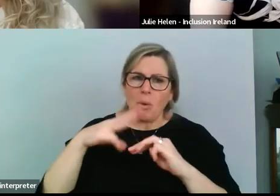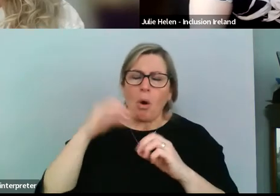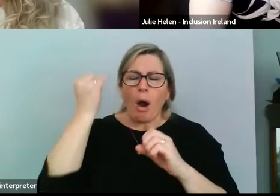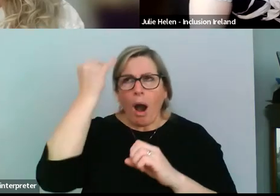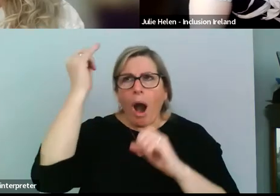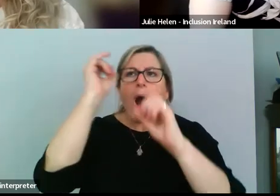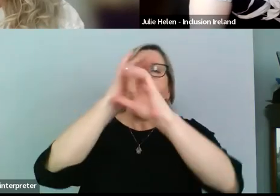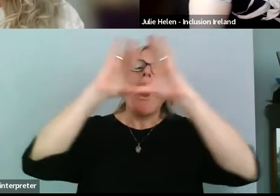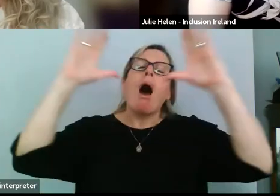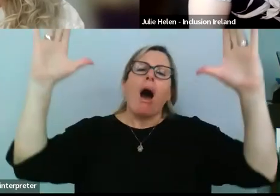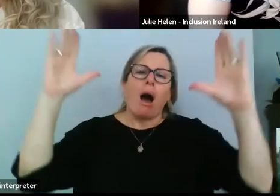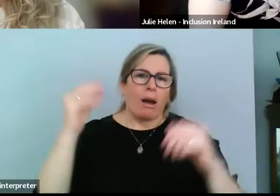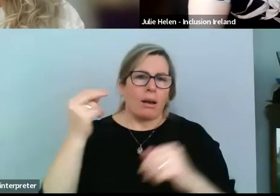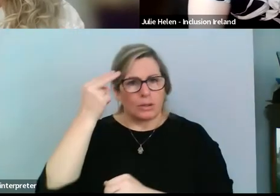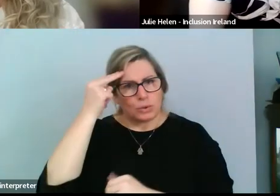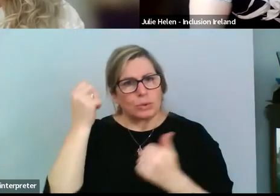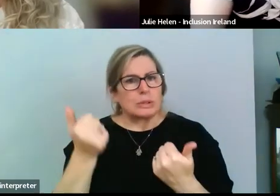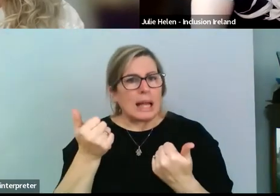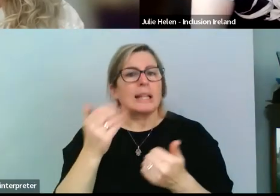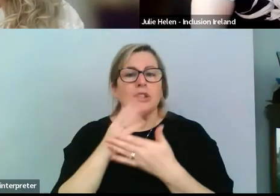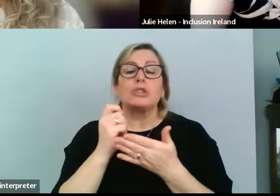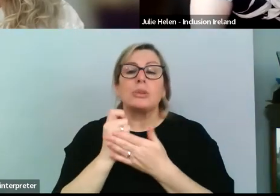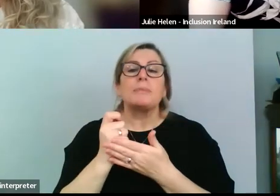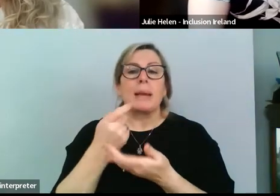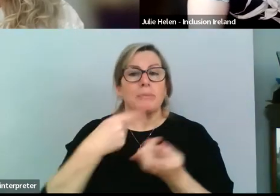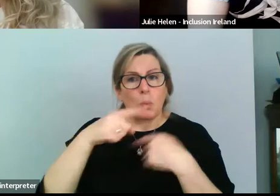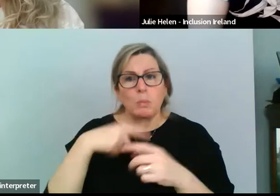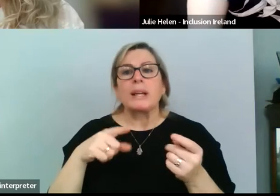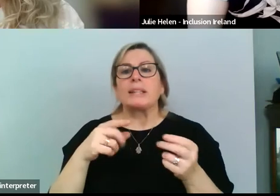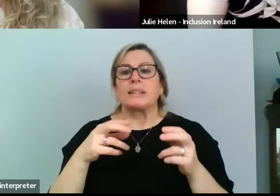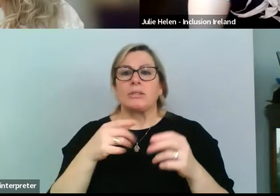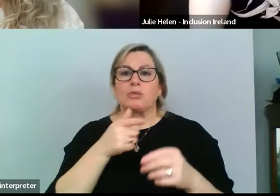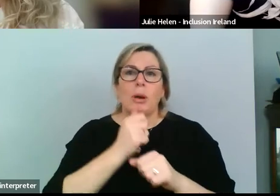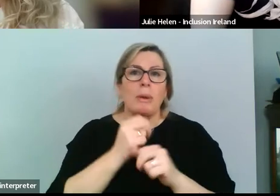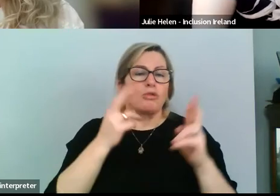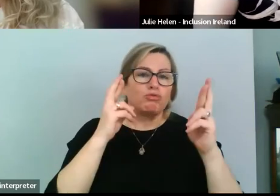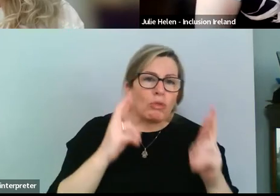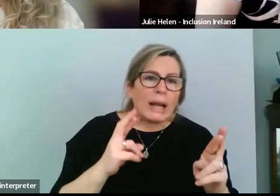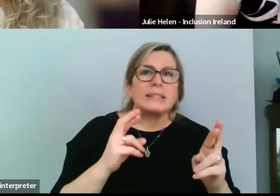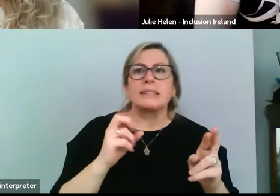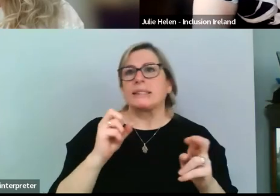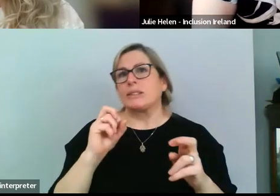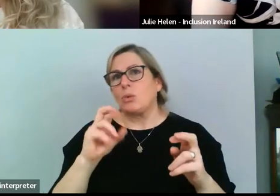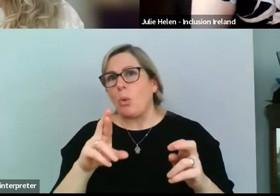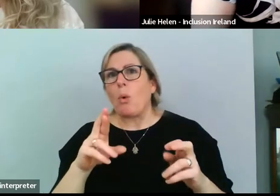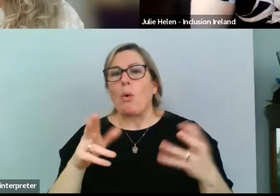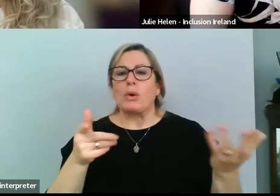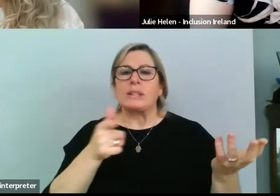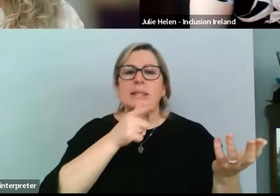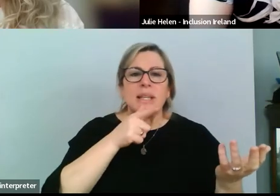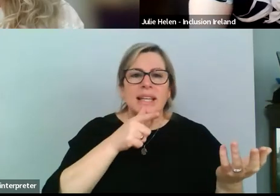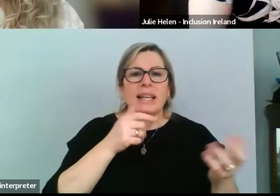understanding. And sometimes when we are in the realm of rights and in the realm of speaking